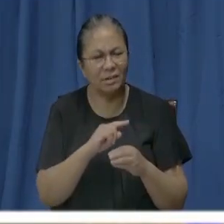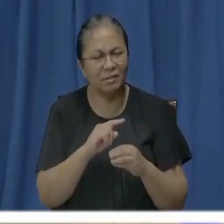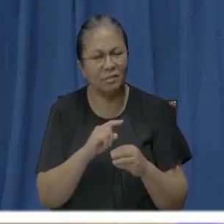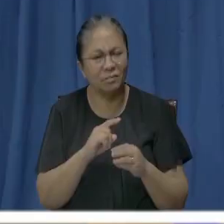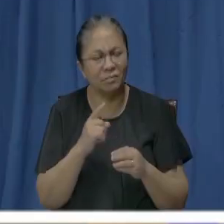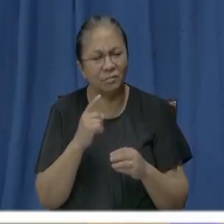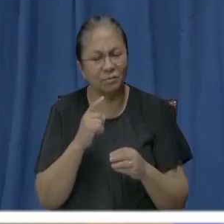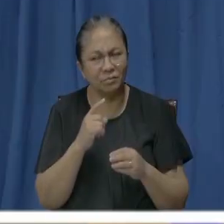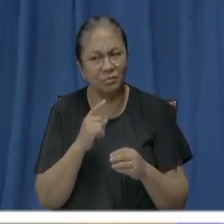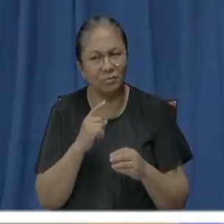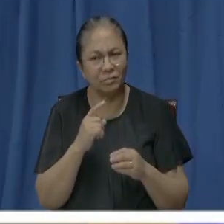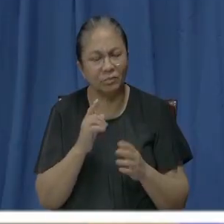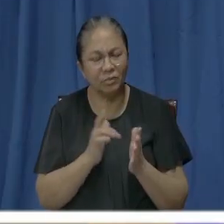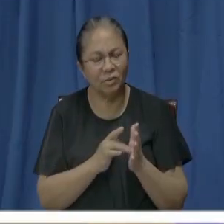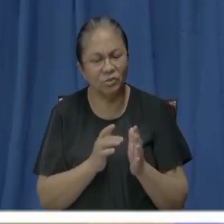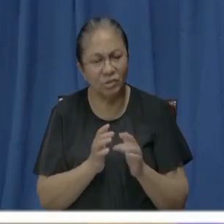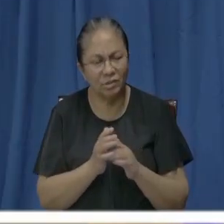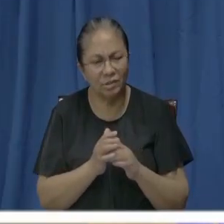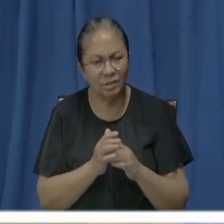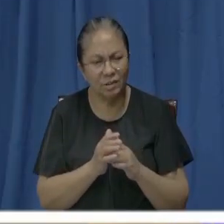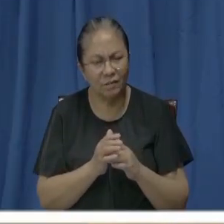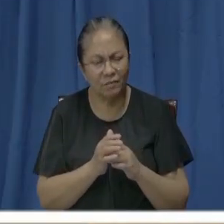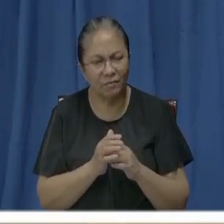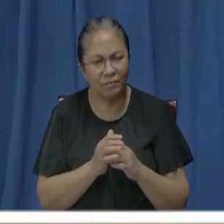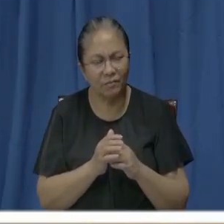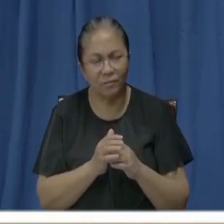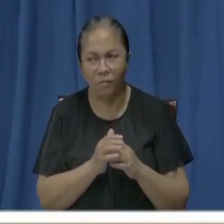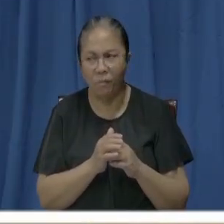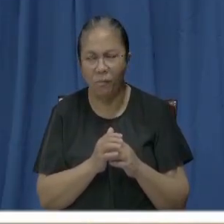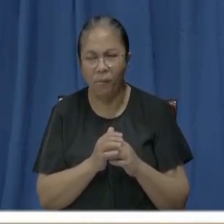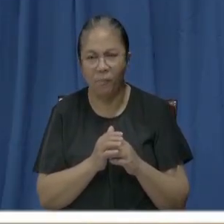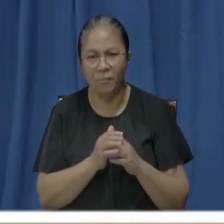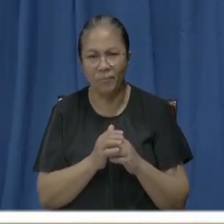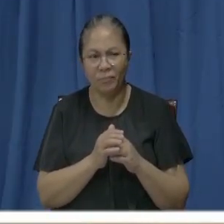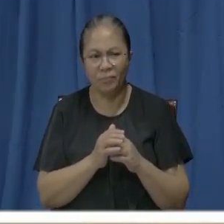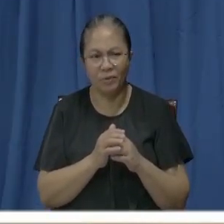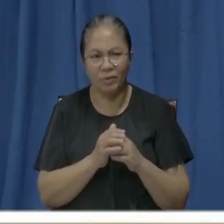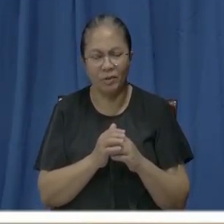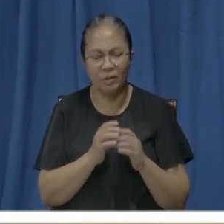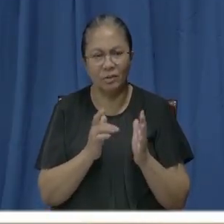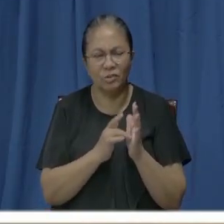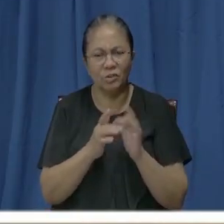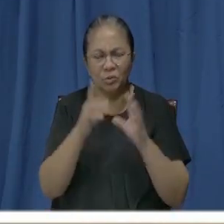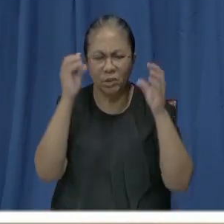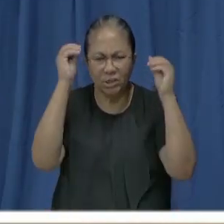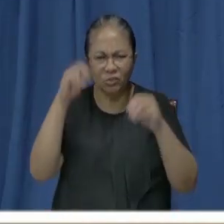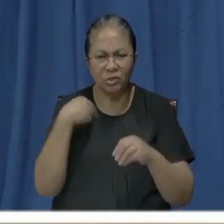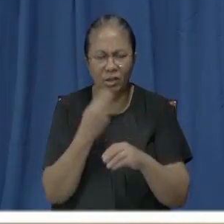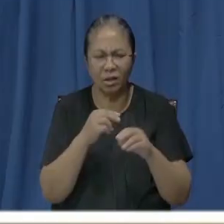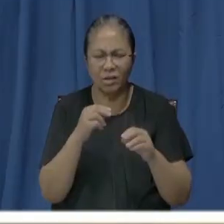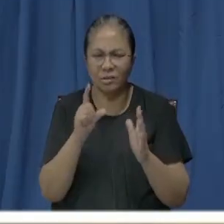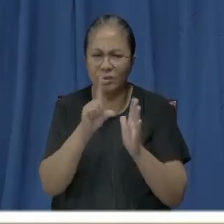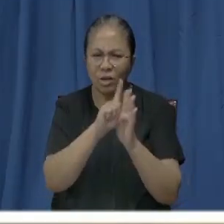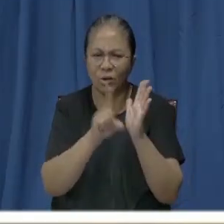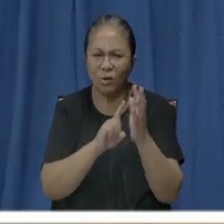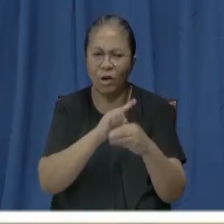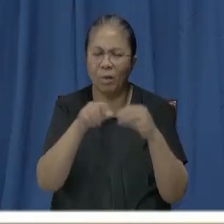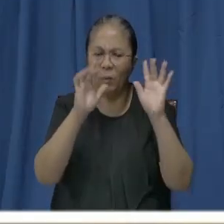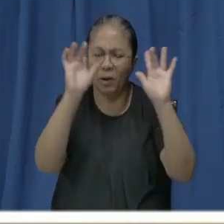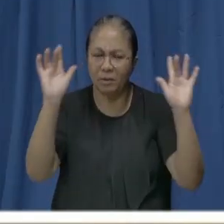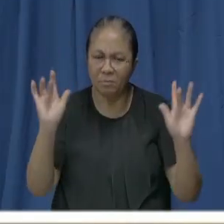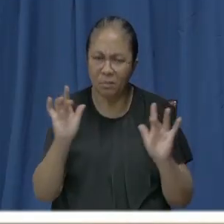how significant is this law of mercy that you are teaching us? How important is